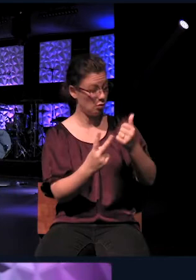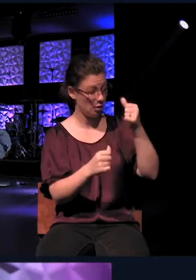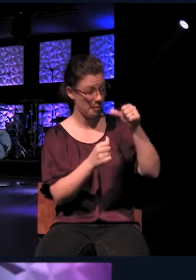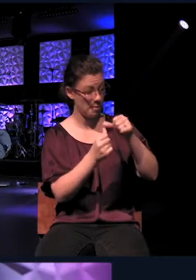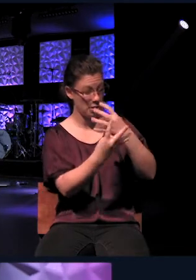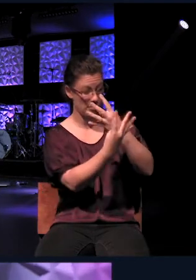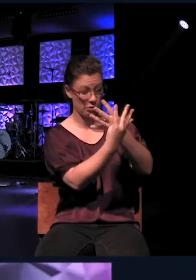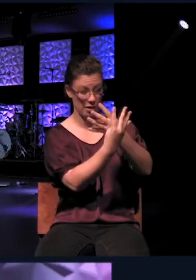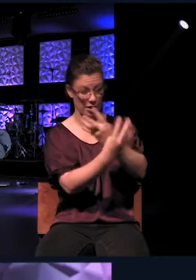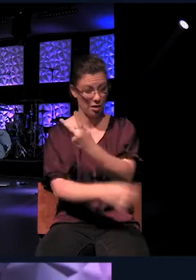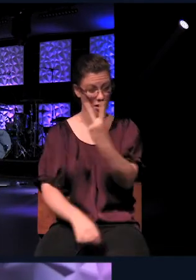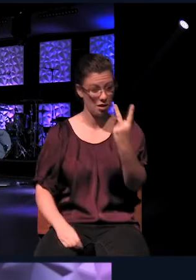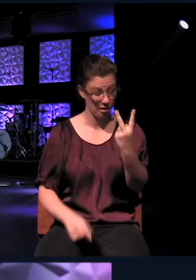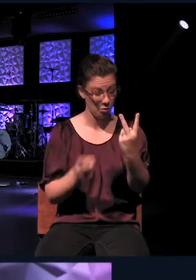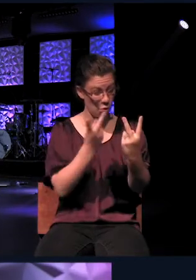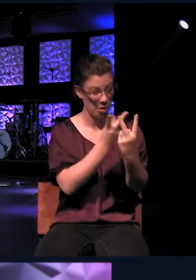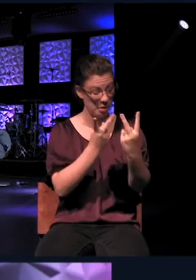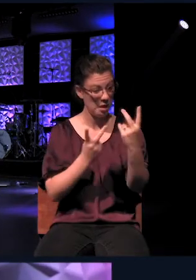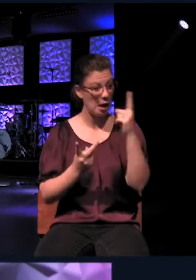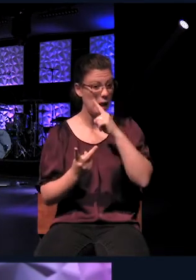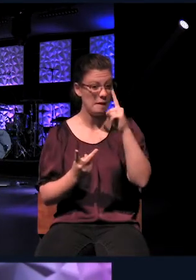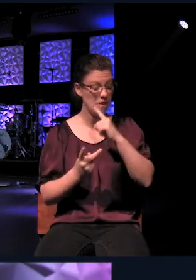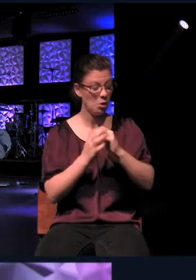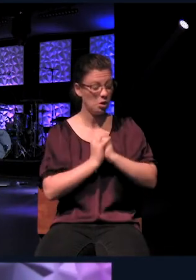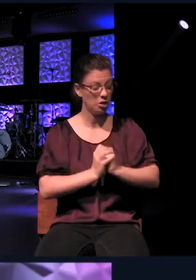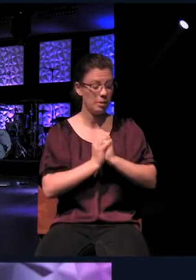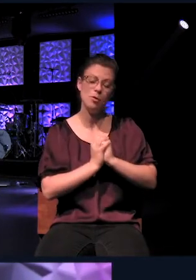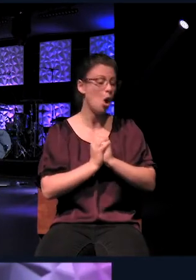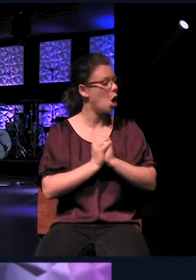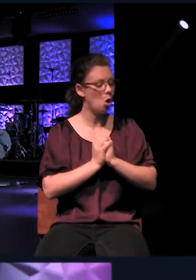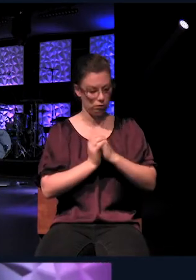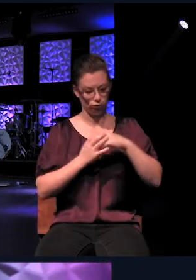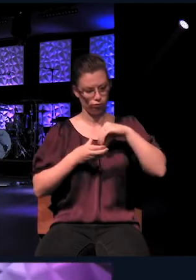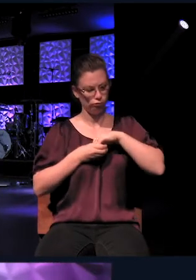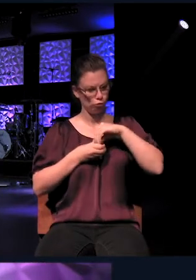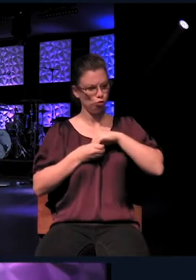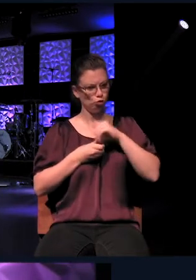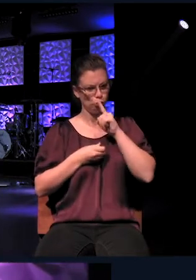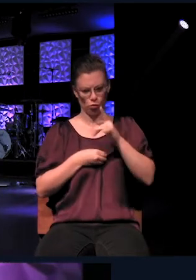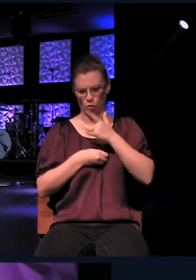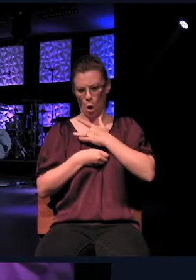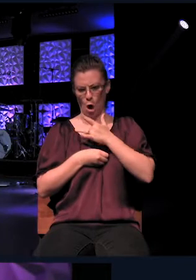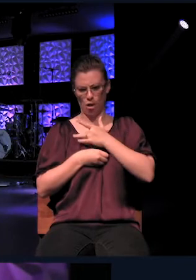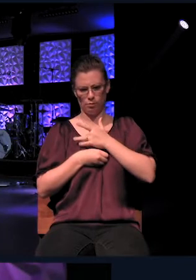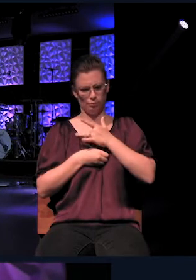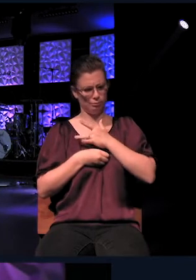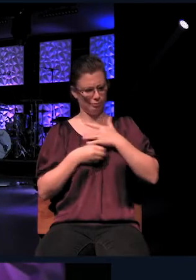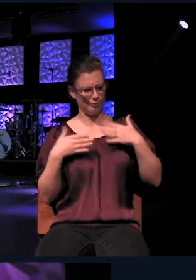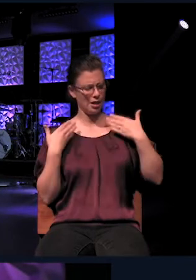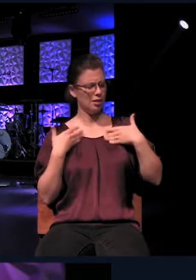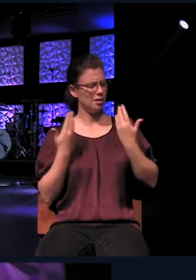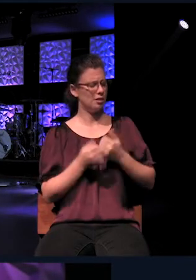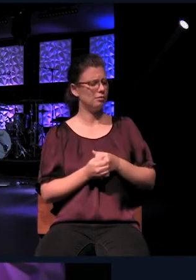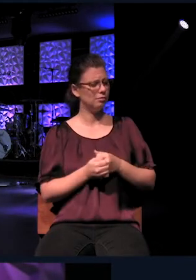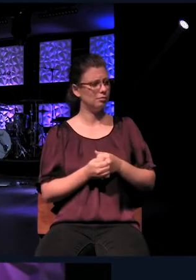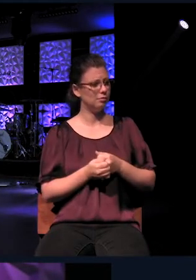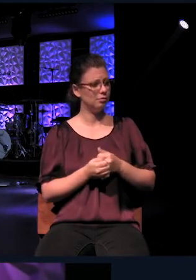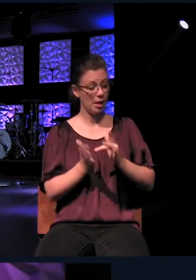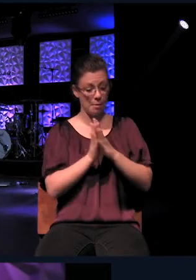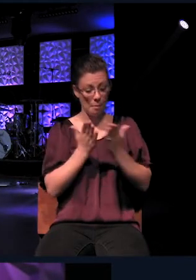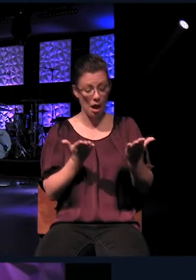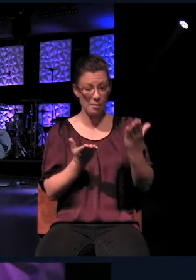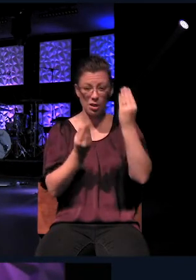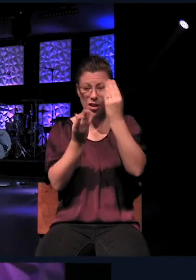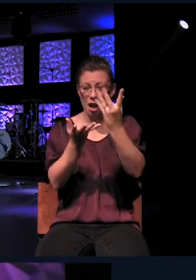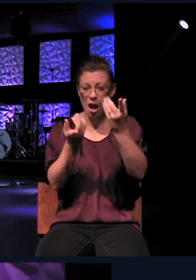prison, they made a decision to worship and to have joy. Acts 16:25, it says, around midnight, Paul and Silas were praying and singing hymns